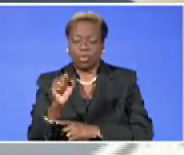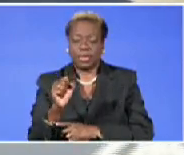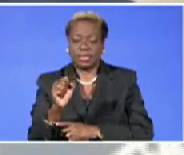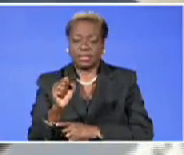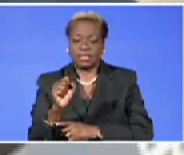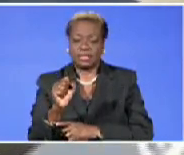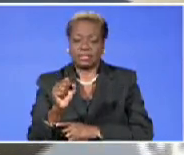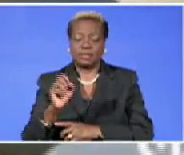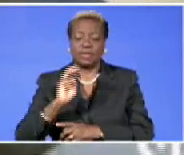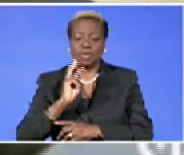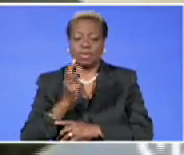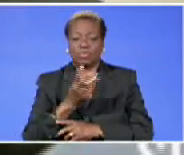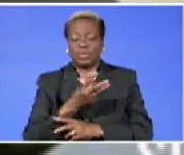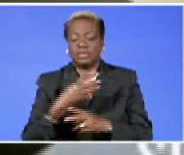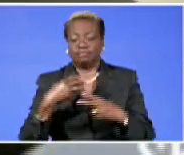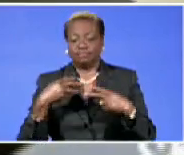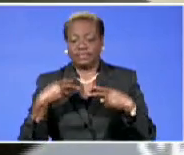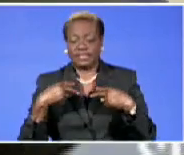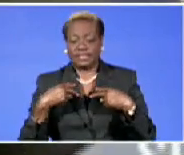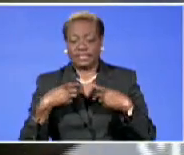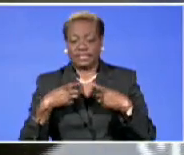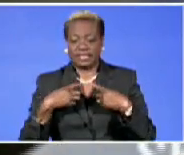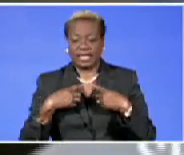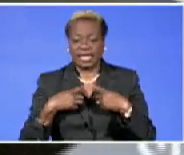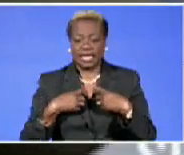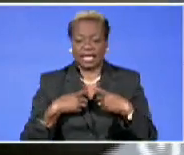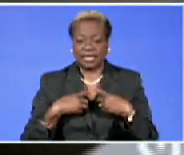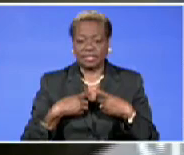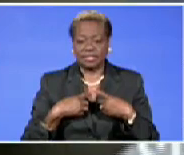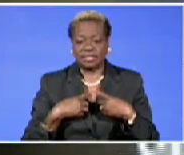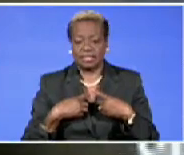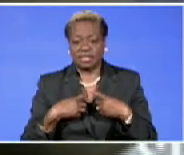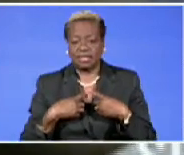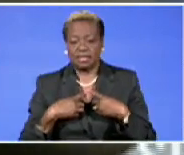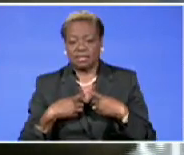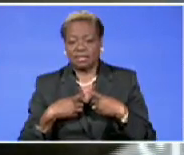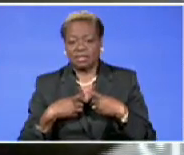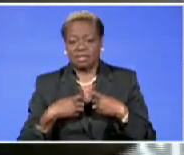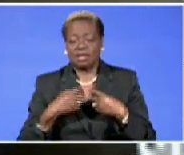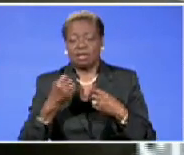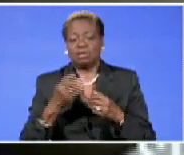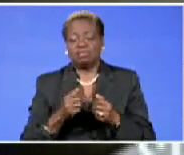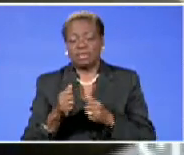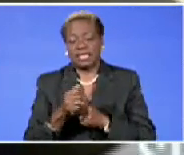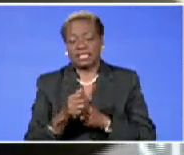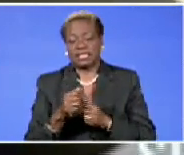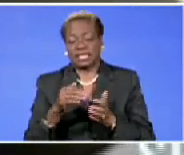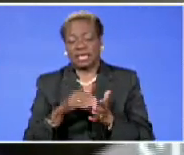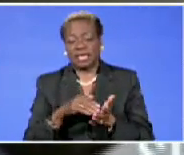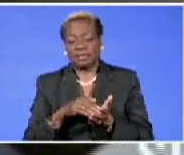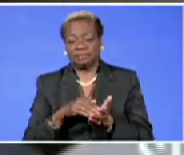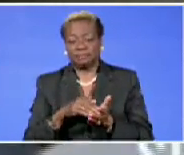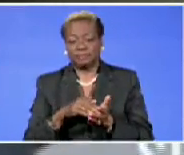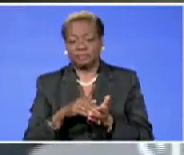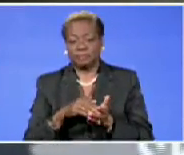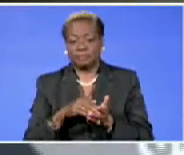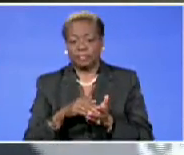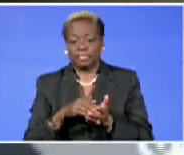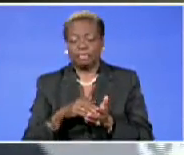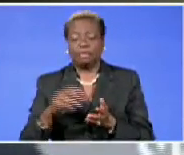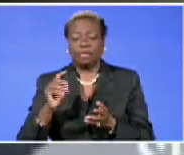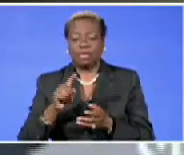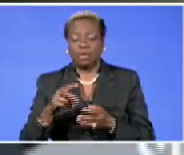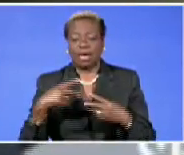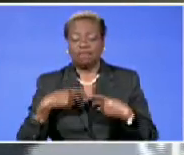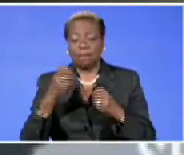a lot of turnovers again, but no games coming out of this basketball, man. Sometimes you get to take what the game gives you, and like I said earlier, you know, you get a lot of opportunities in the